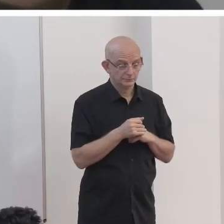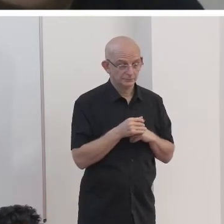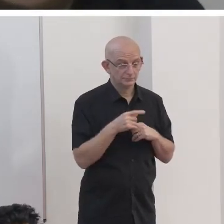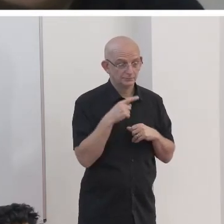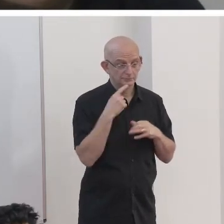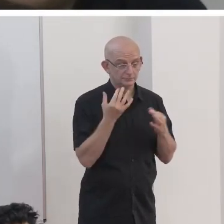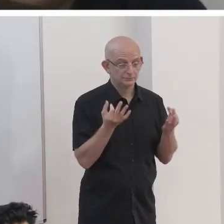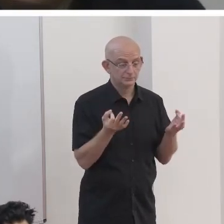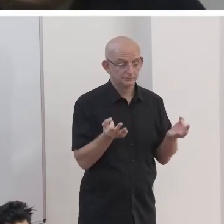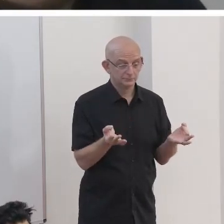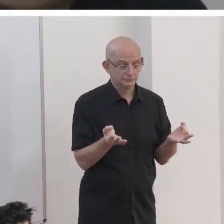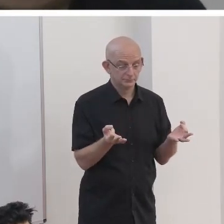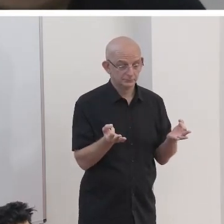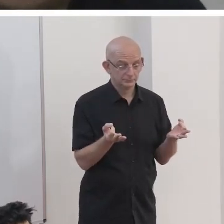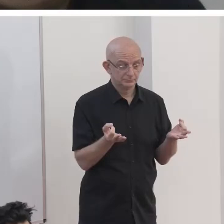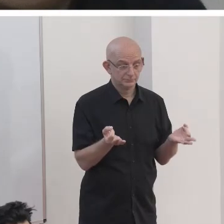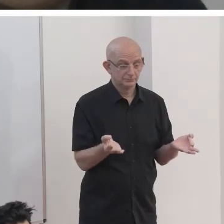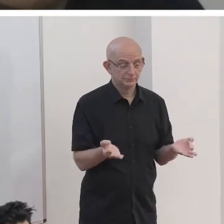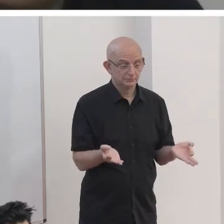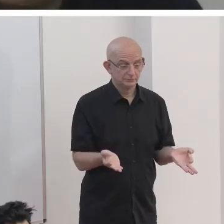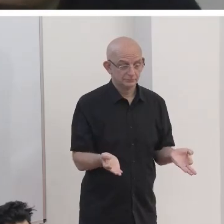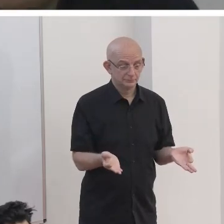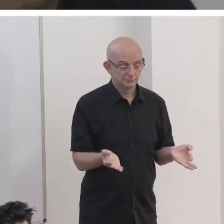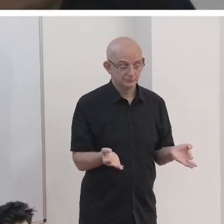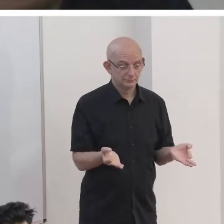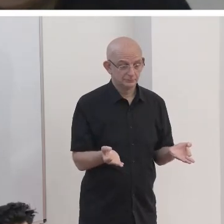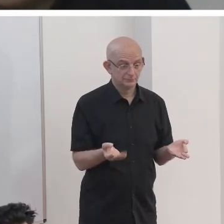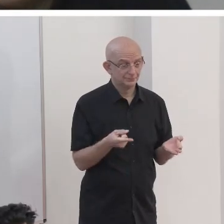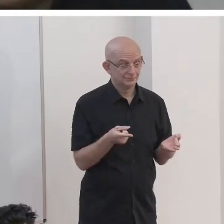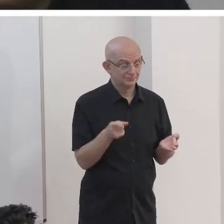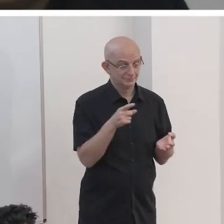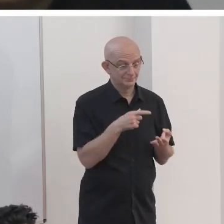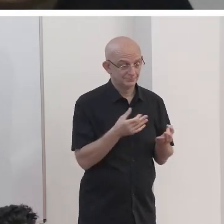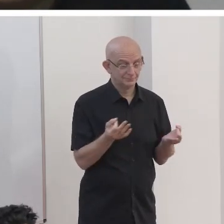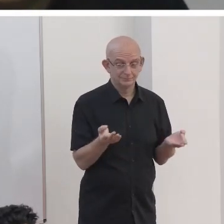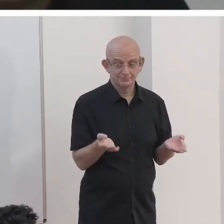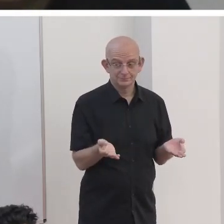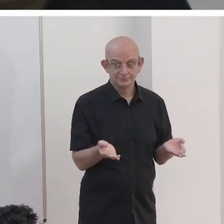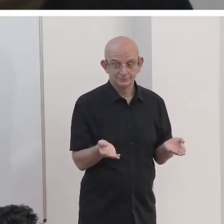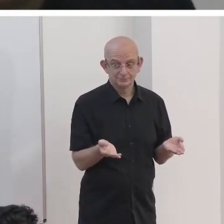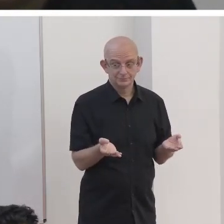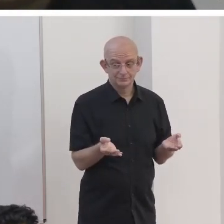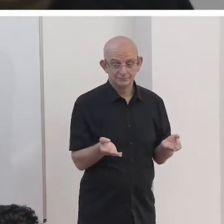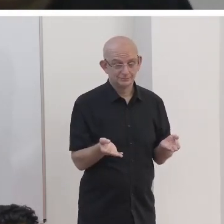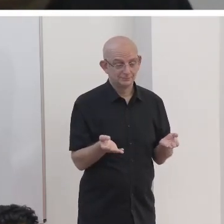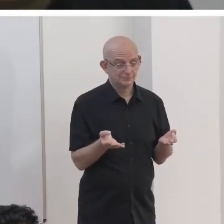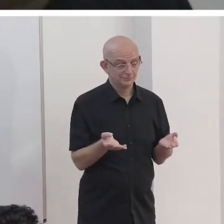this, and two hands keep on your thigh like this, and close your